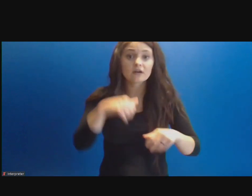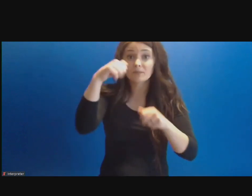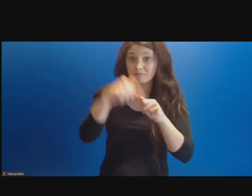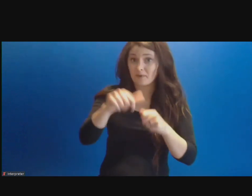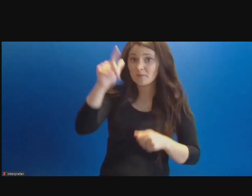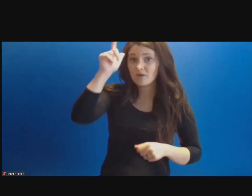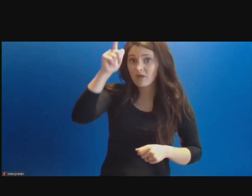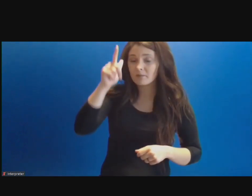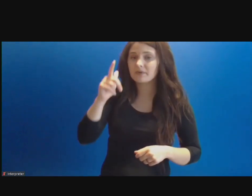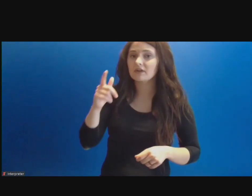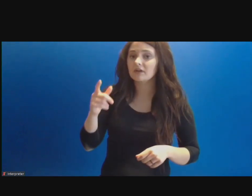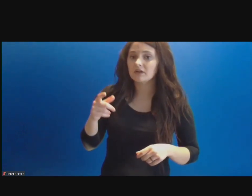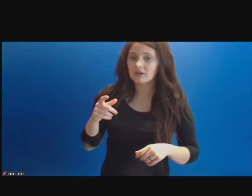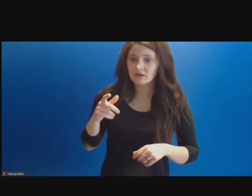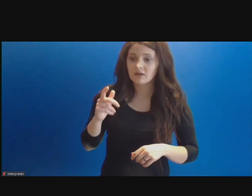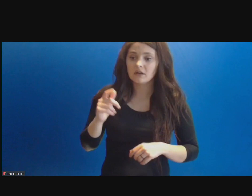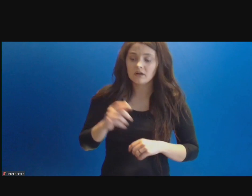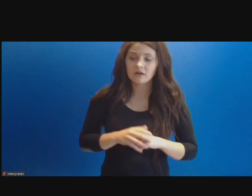in our